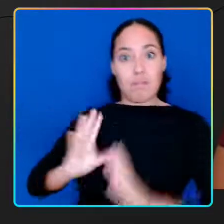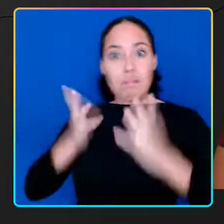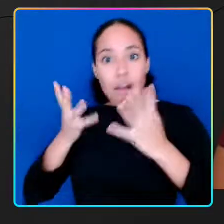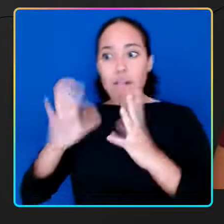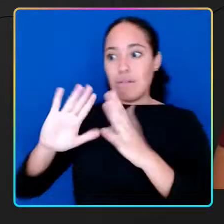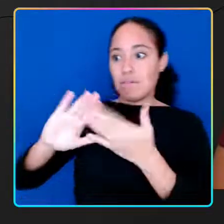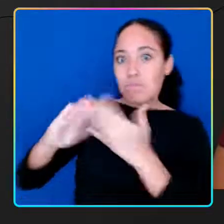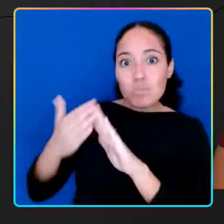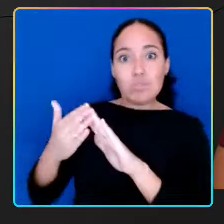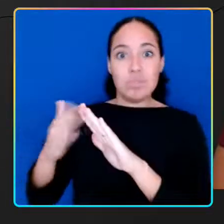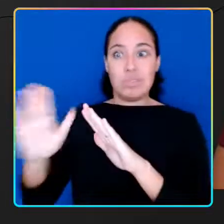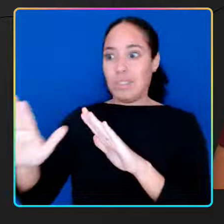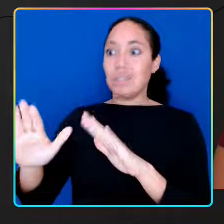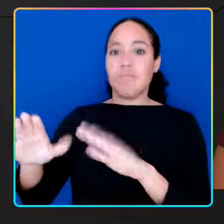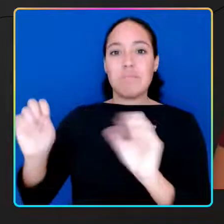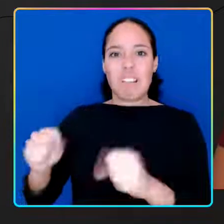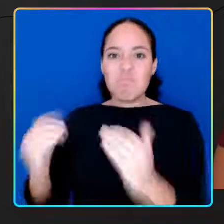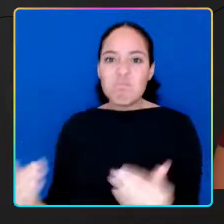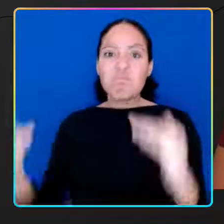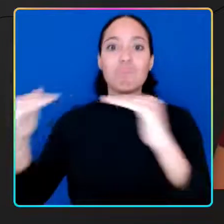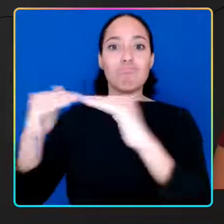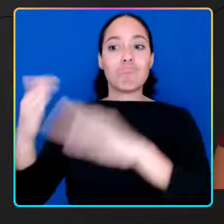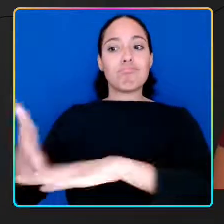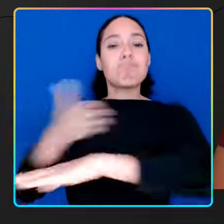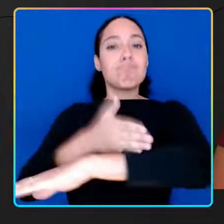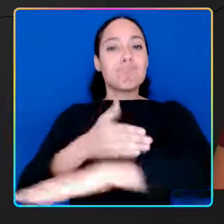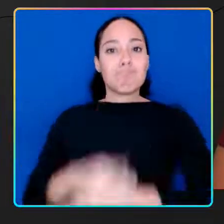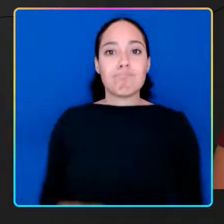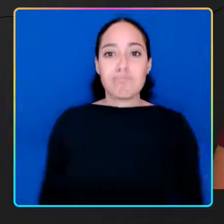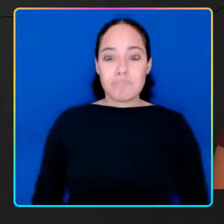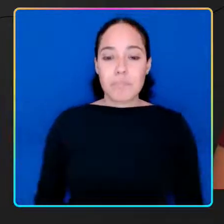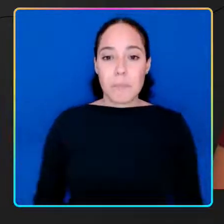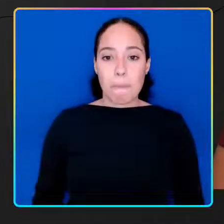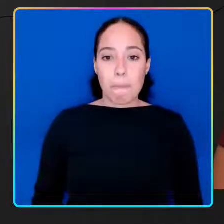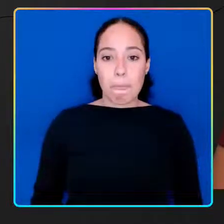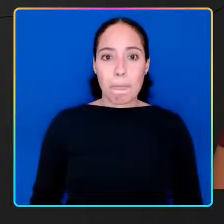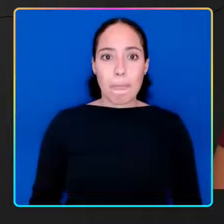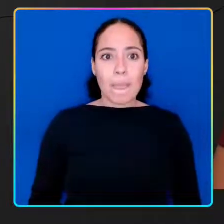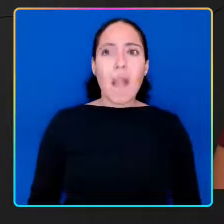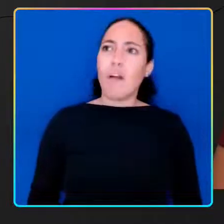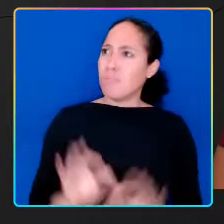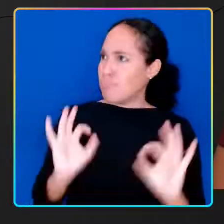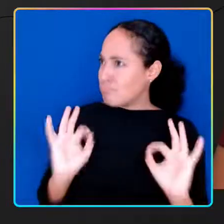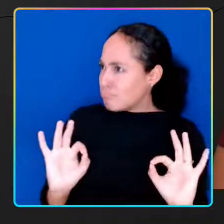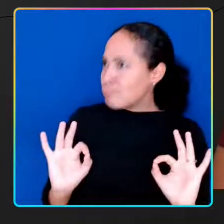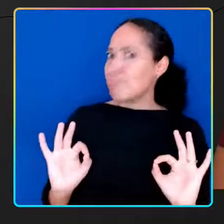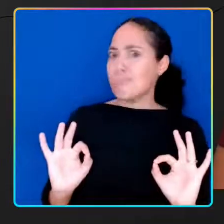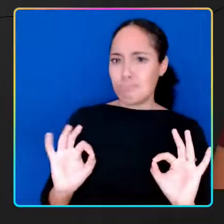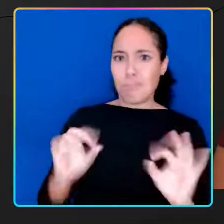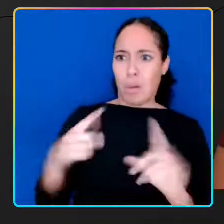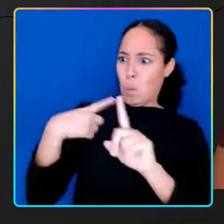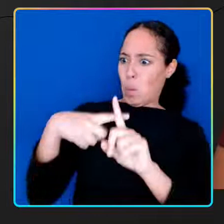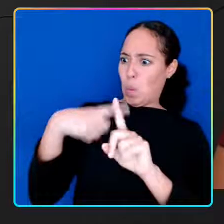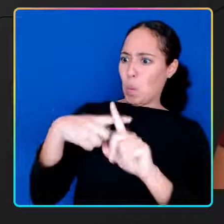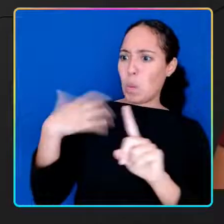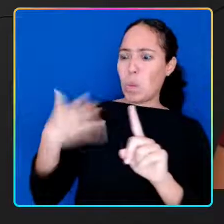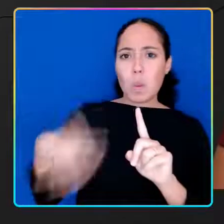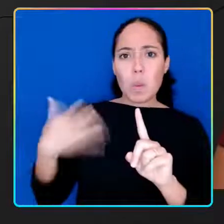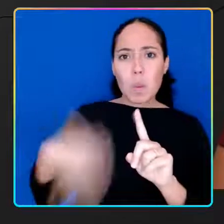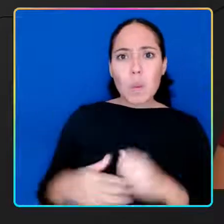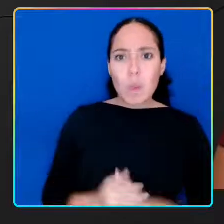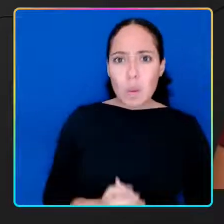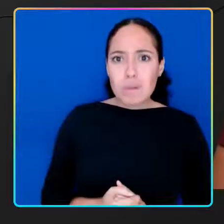communities. That's incredible. That's really, really worthy cause, and to give someone the